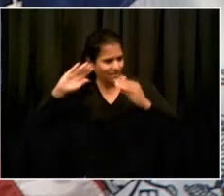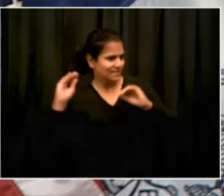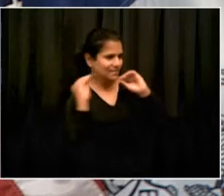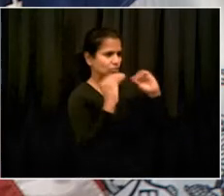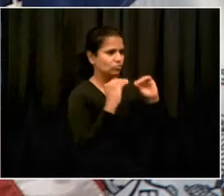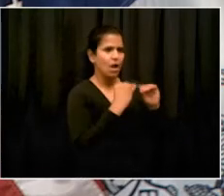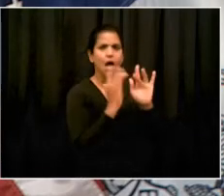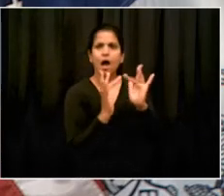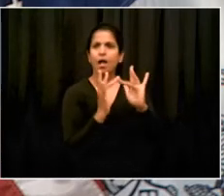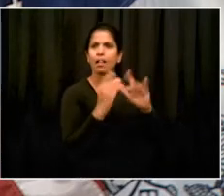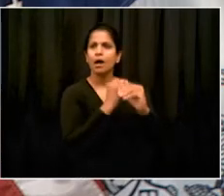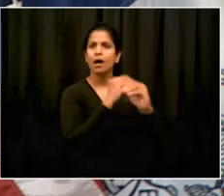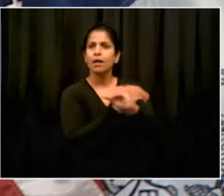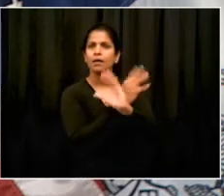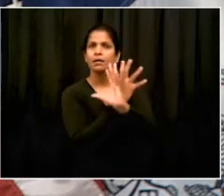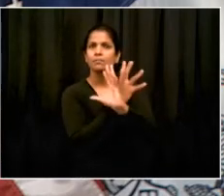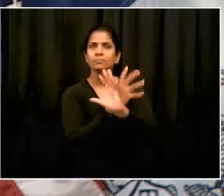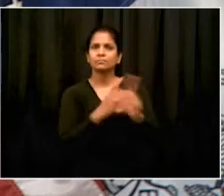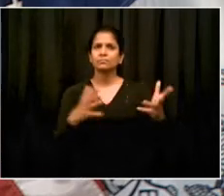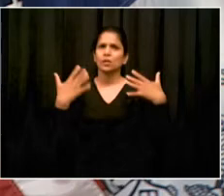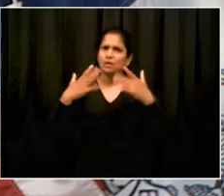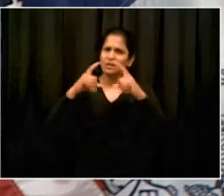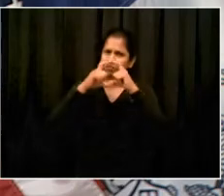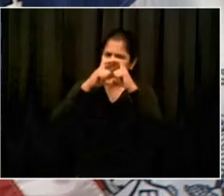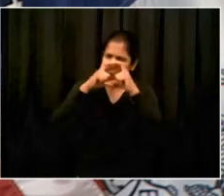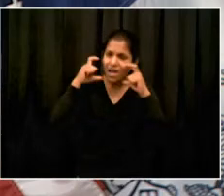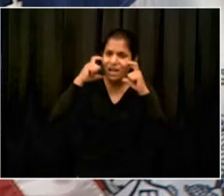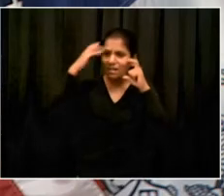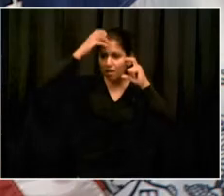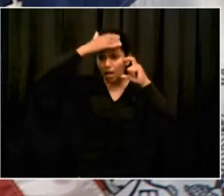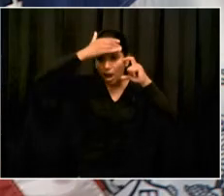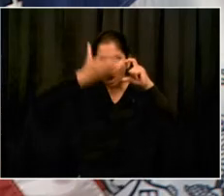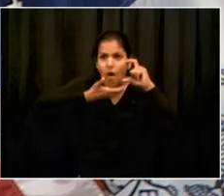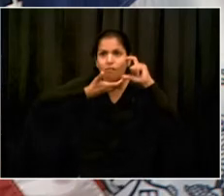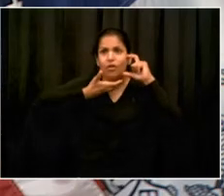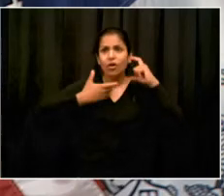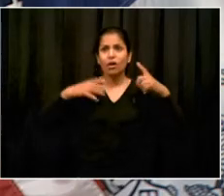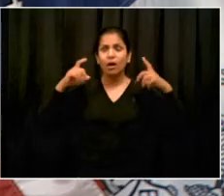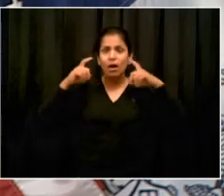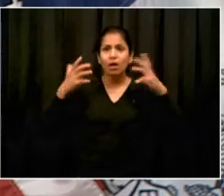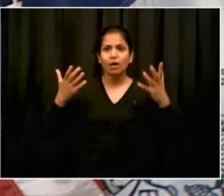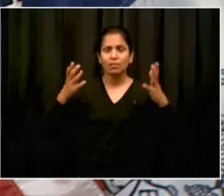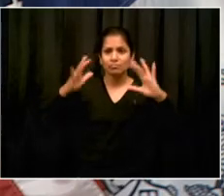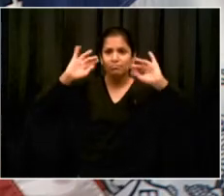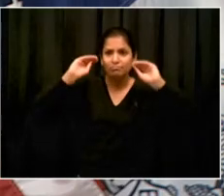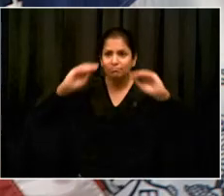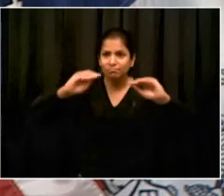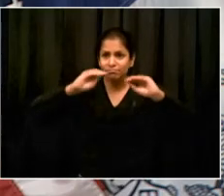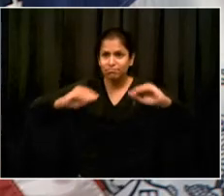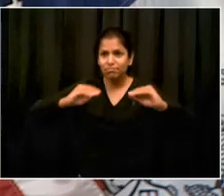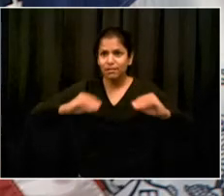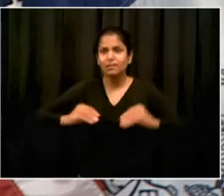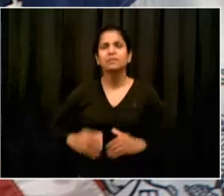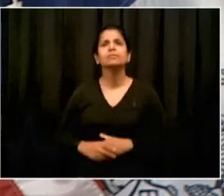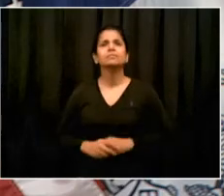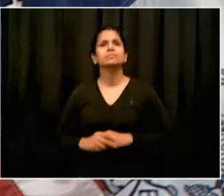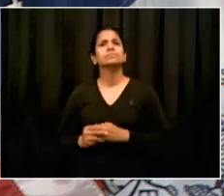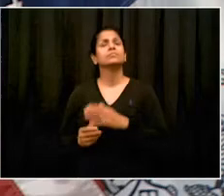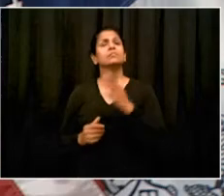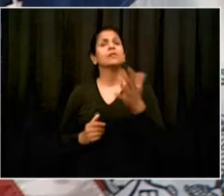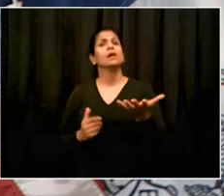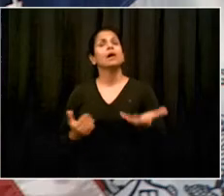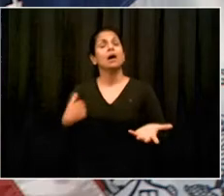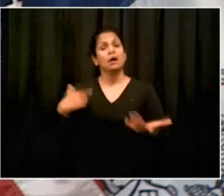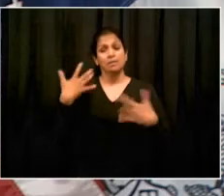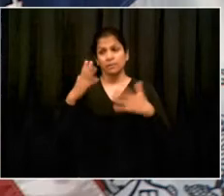incredibly complex. And everyone is working their way through it. And what I've seen now in the schools that I visit, the chancellor reports it to me from the schools he's